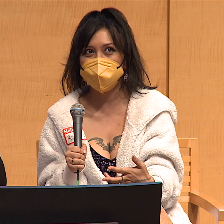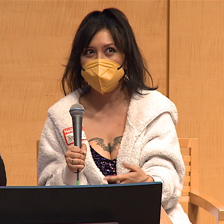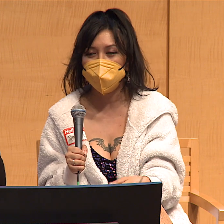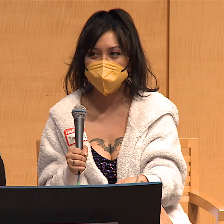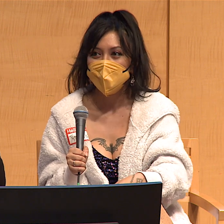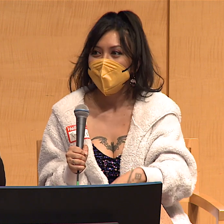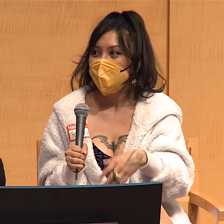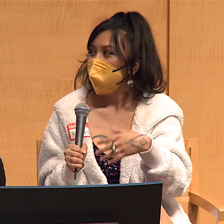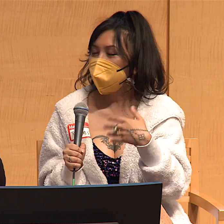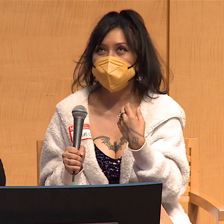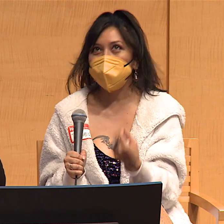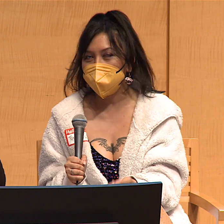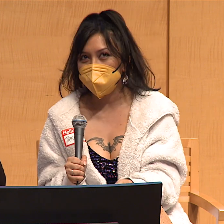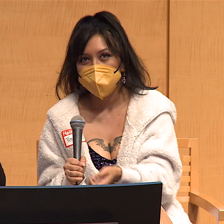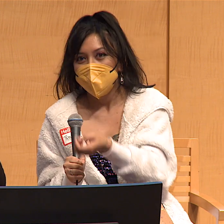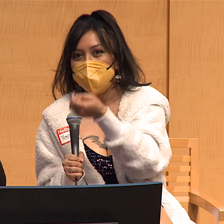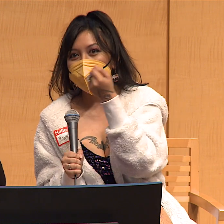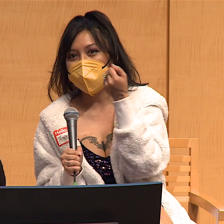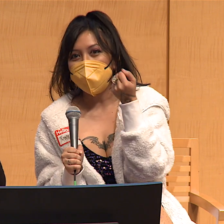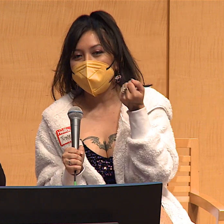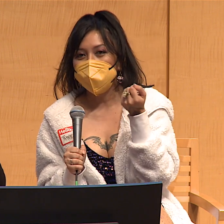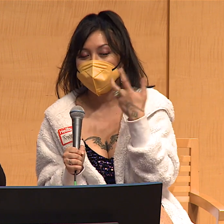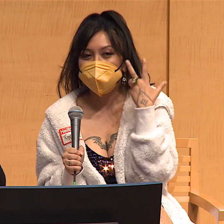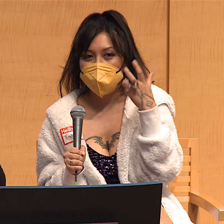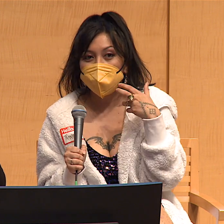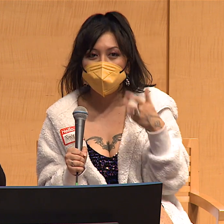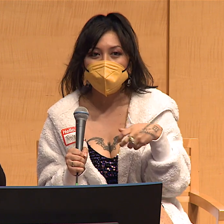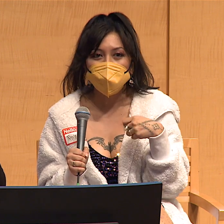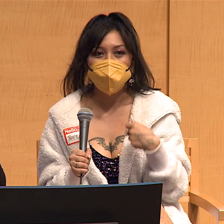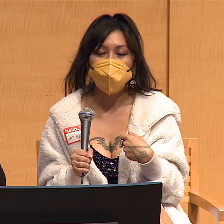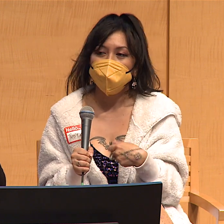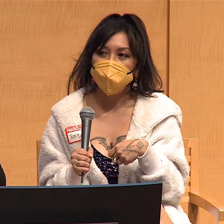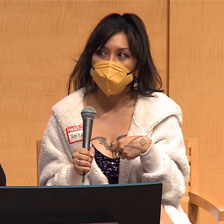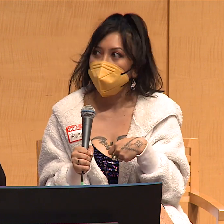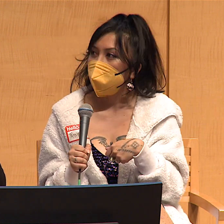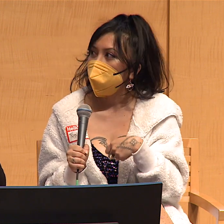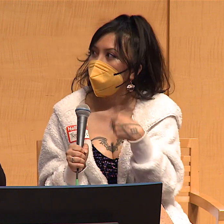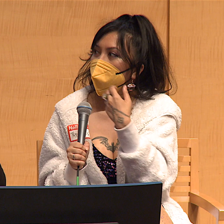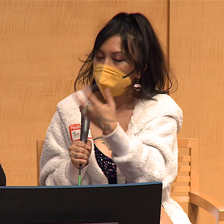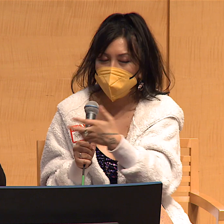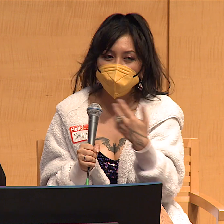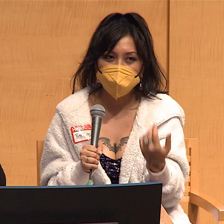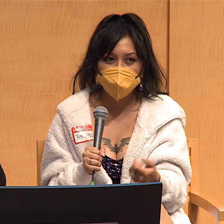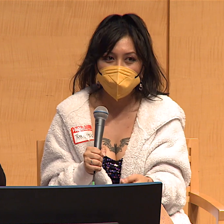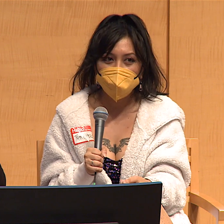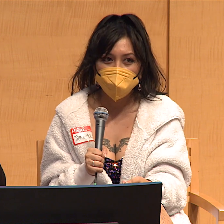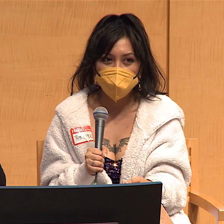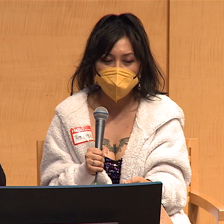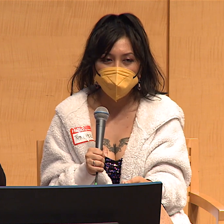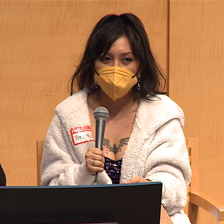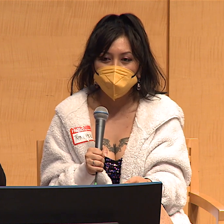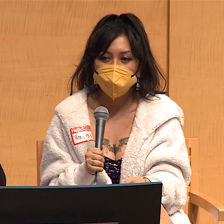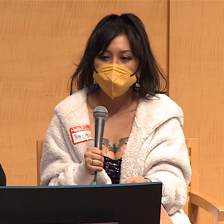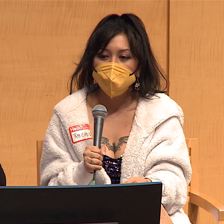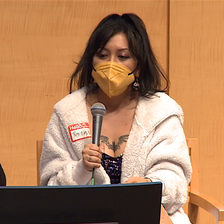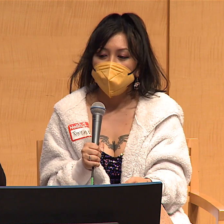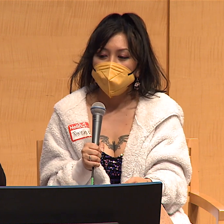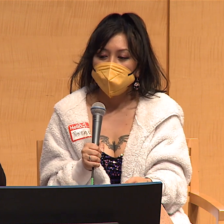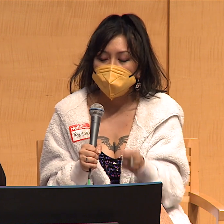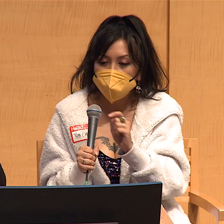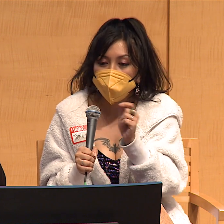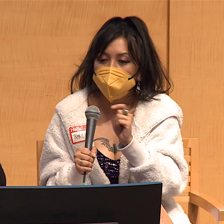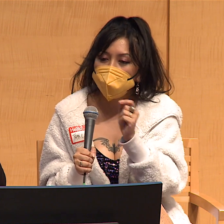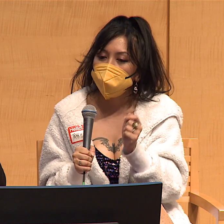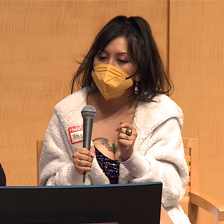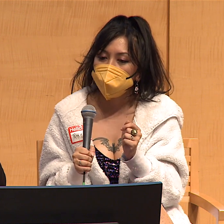by himself. So cute. It's so cute. And I wanted to capture that in writing, like both images and in words.